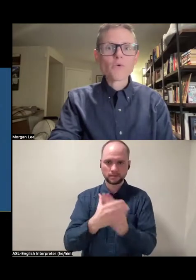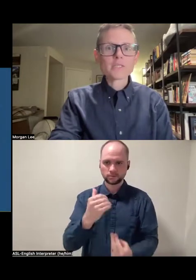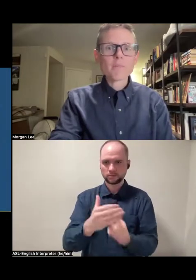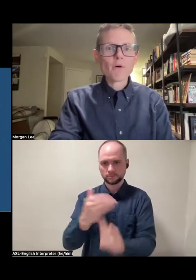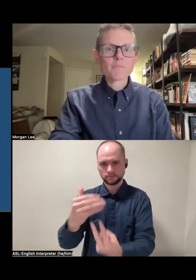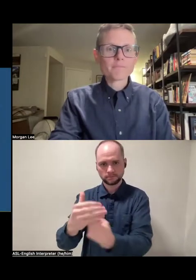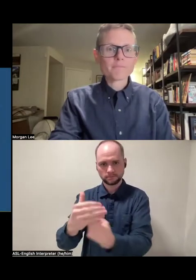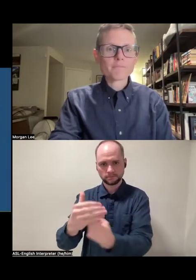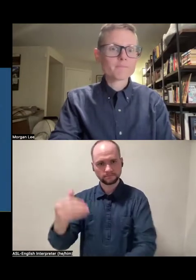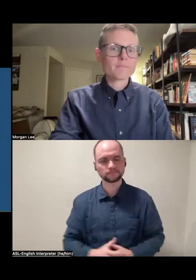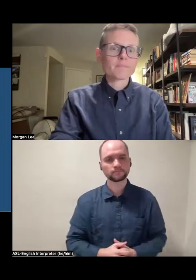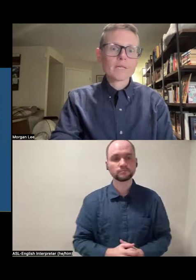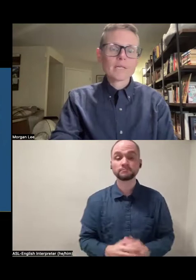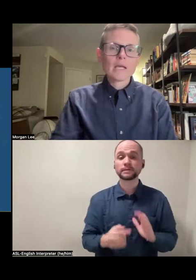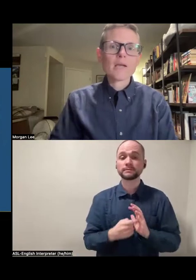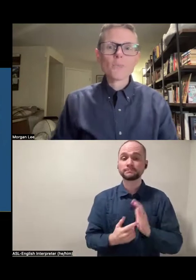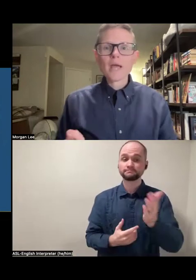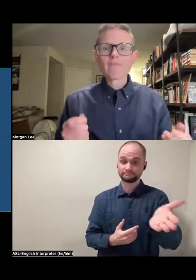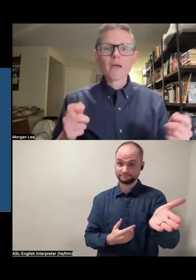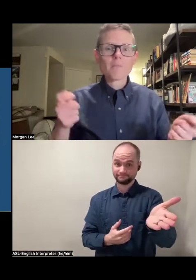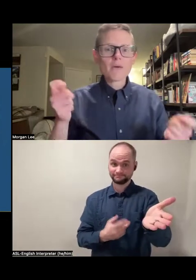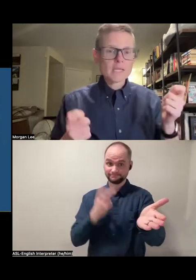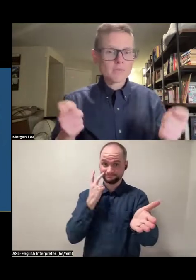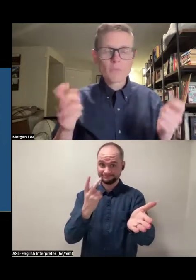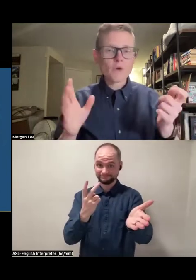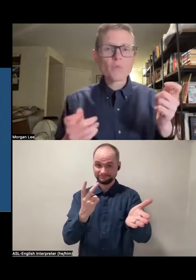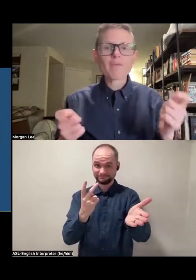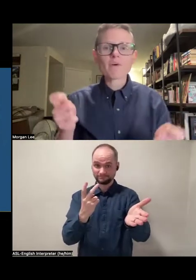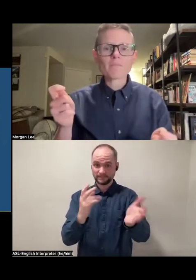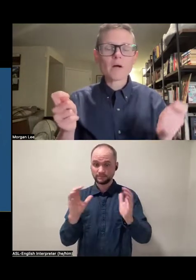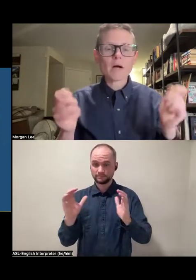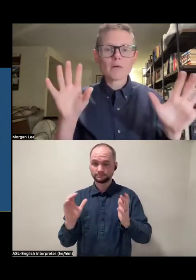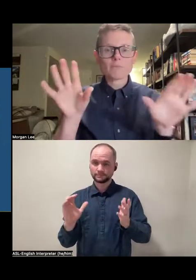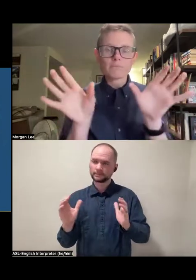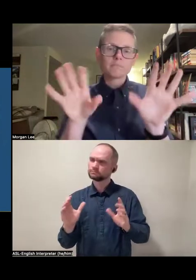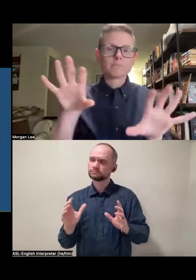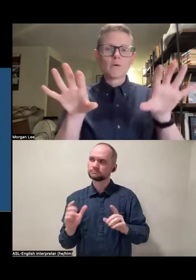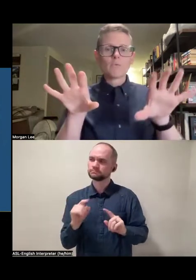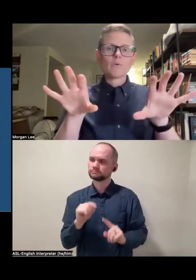So for example, here we have a comparison, I'm sorry, we have a